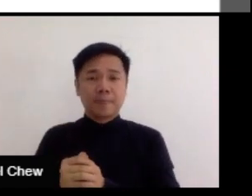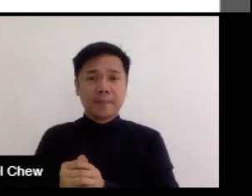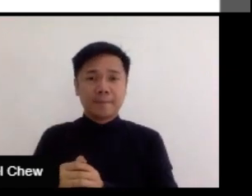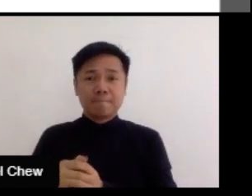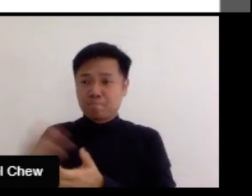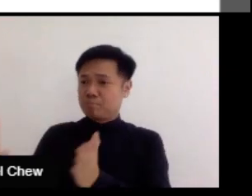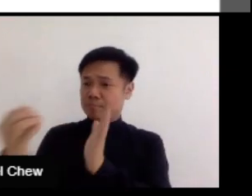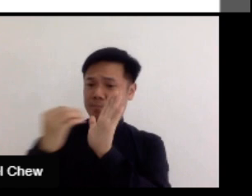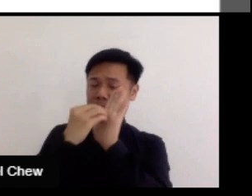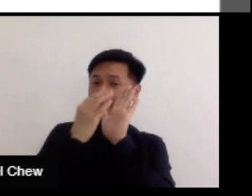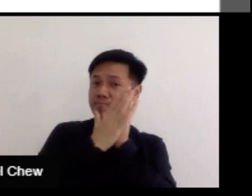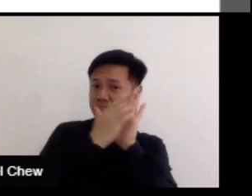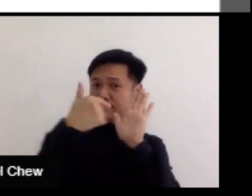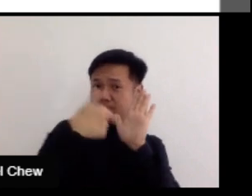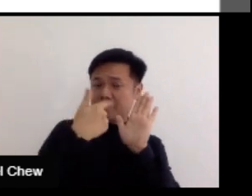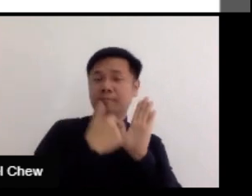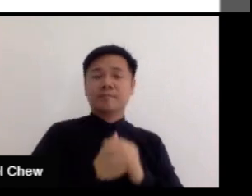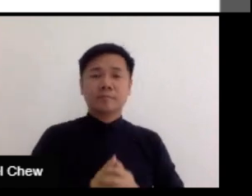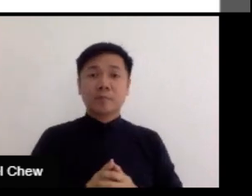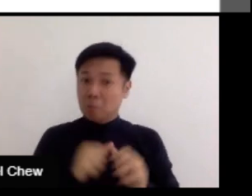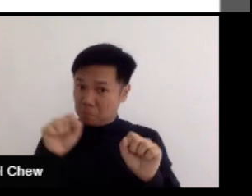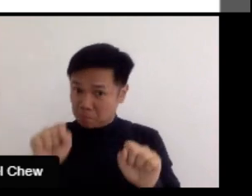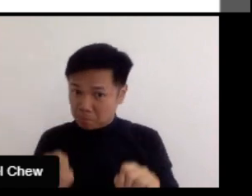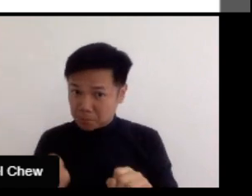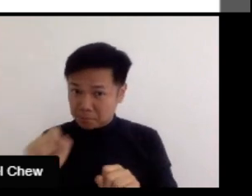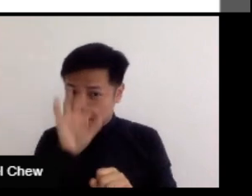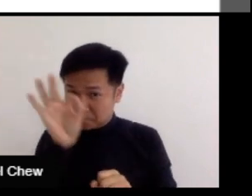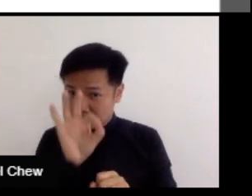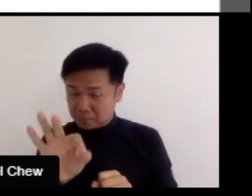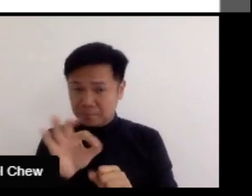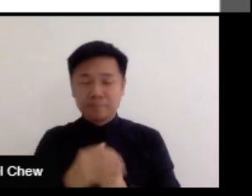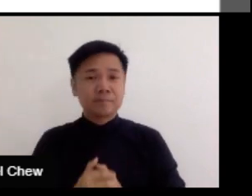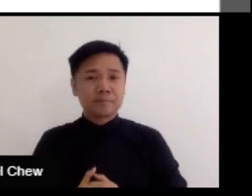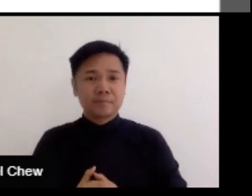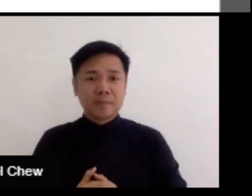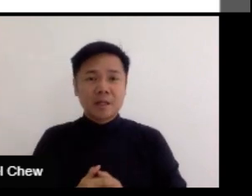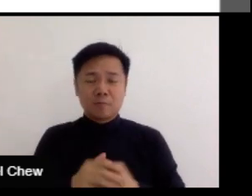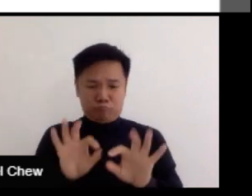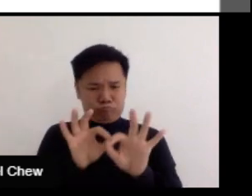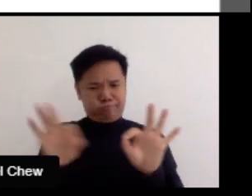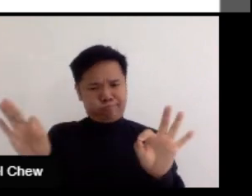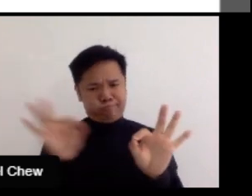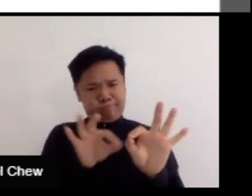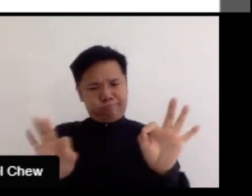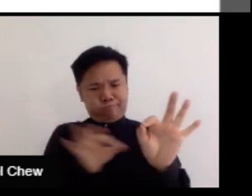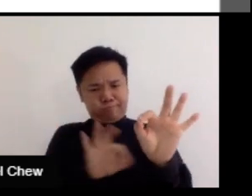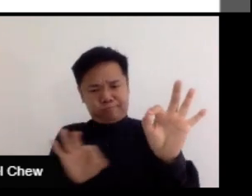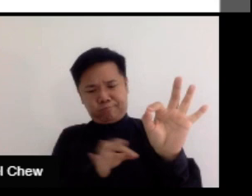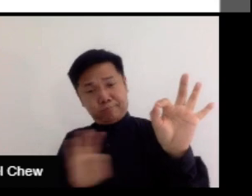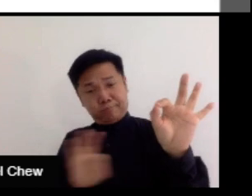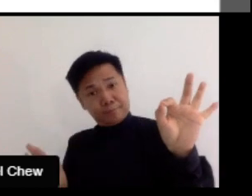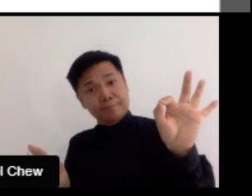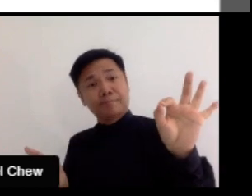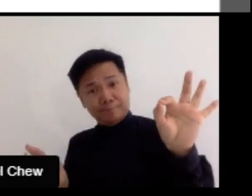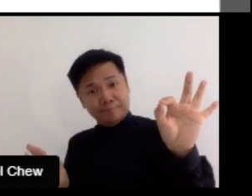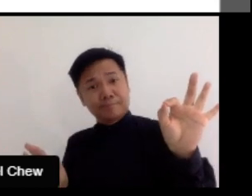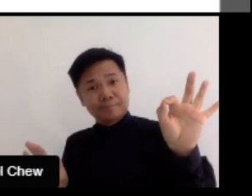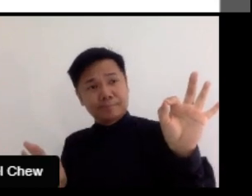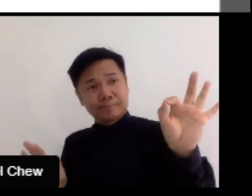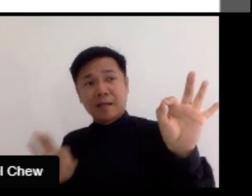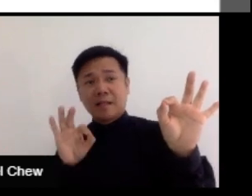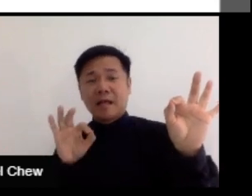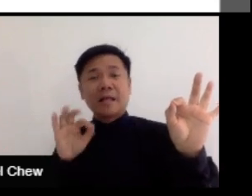it can't add it in the whole the text, can add to